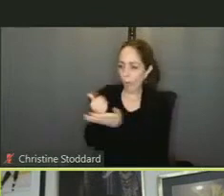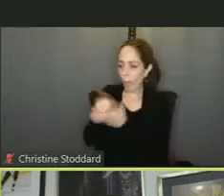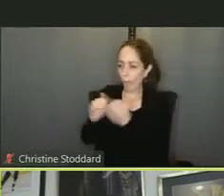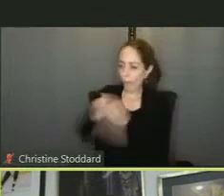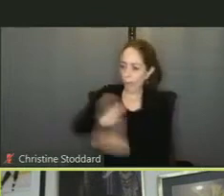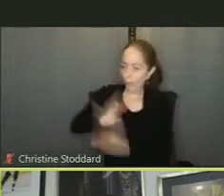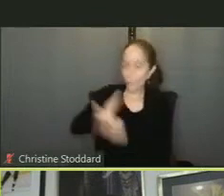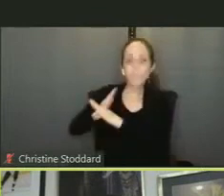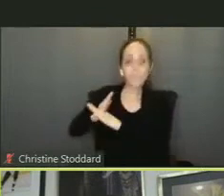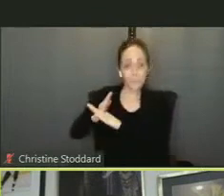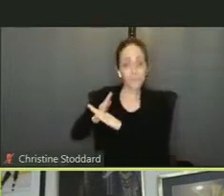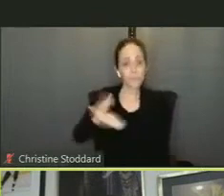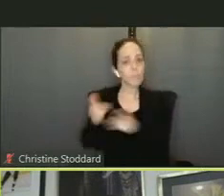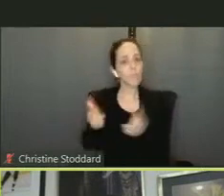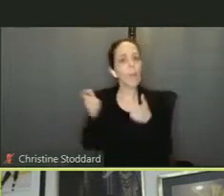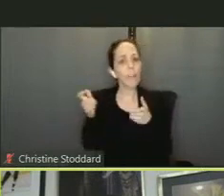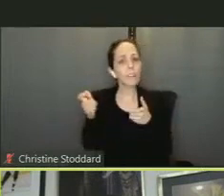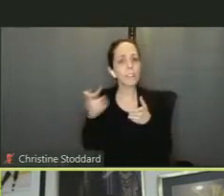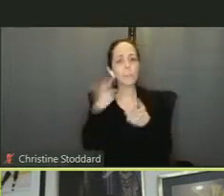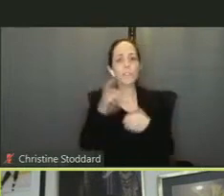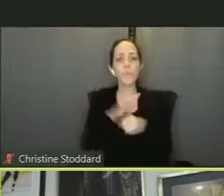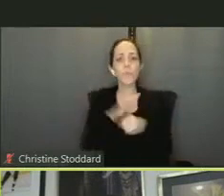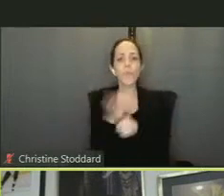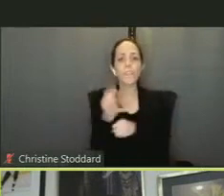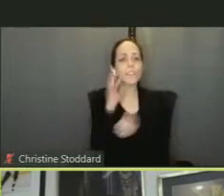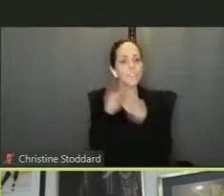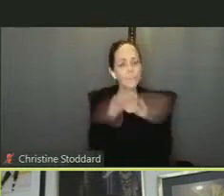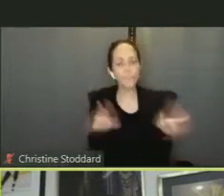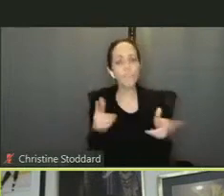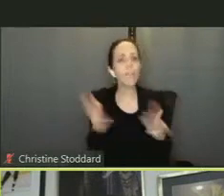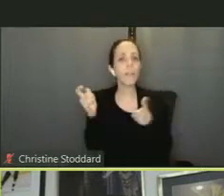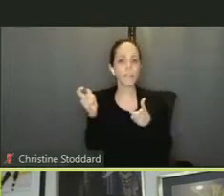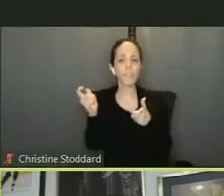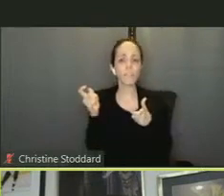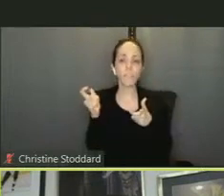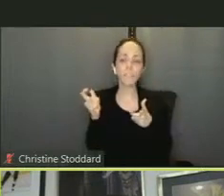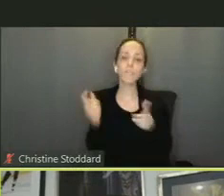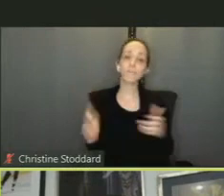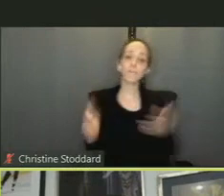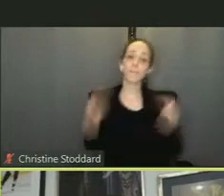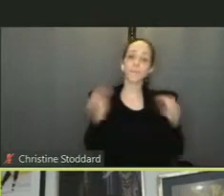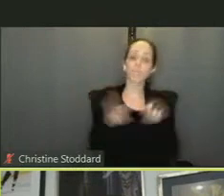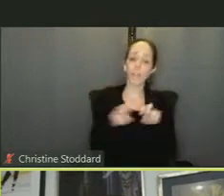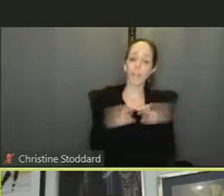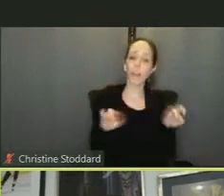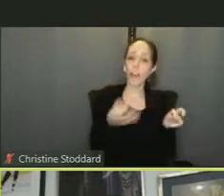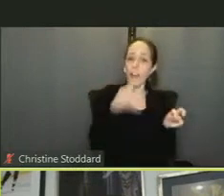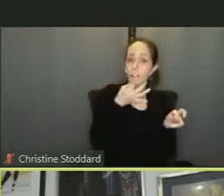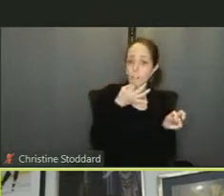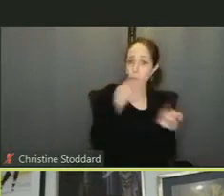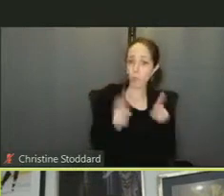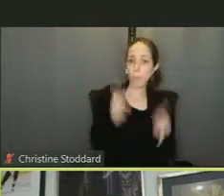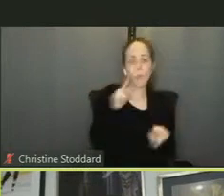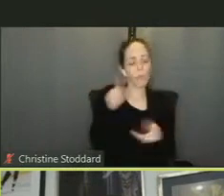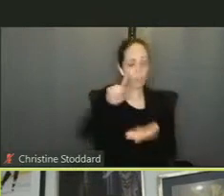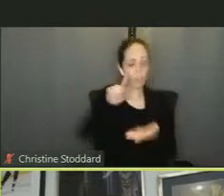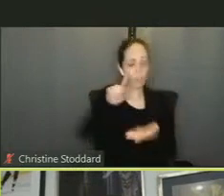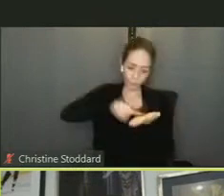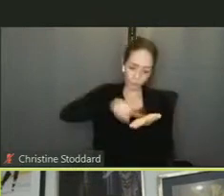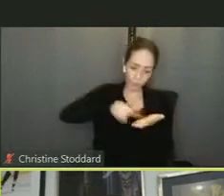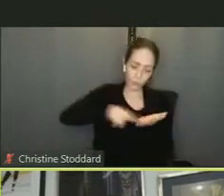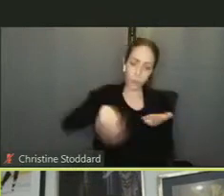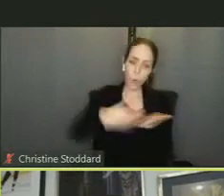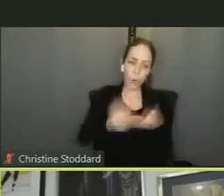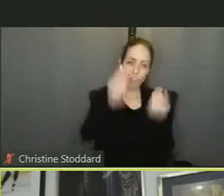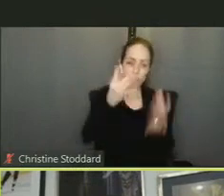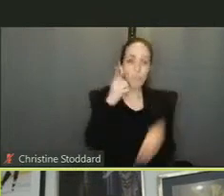the FDA, independent panel of vaccine experts, they really looked at the data and they deemed it